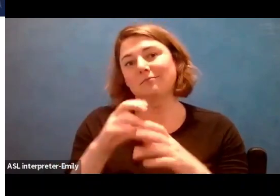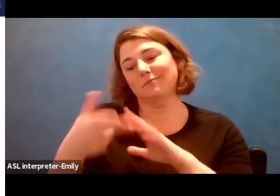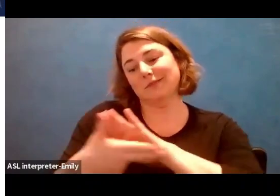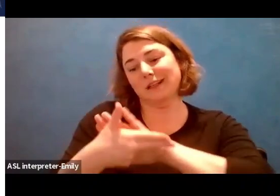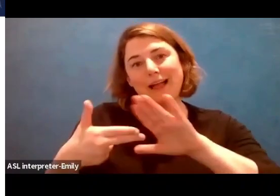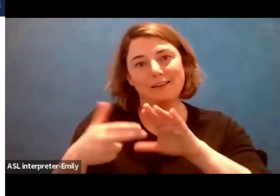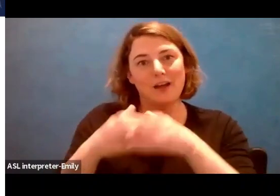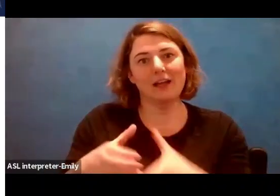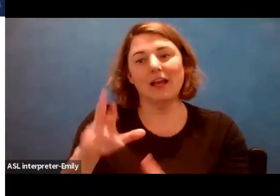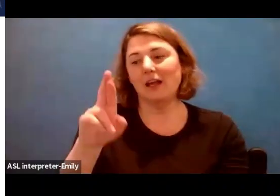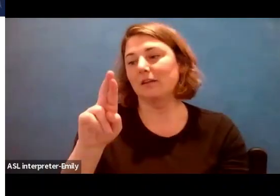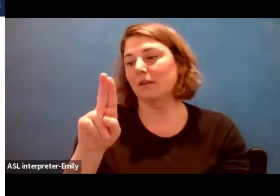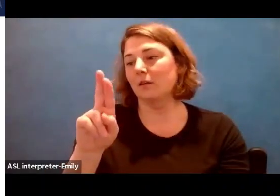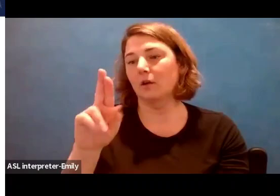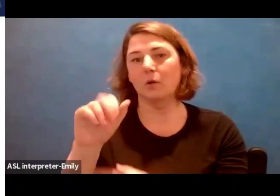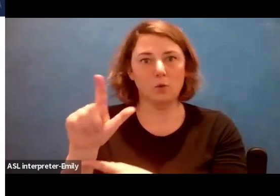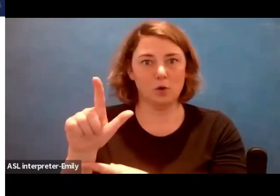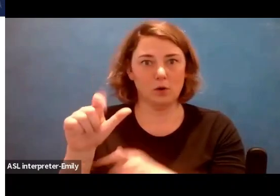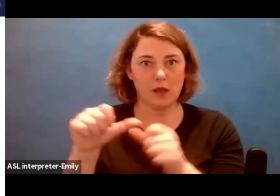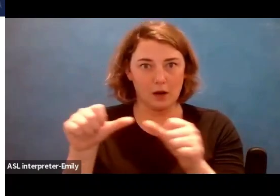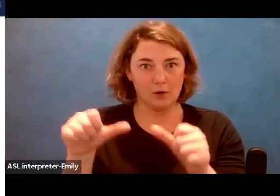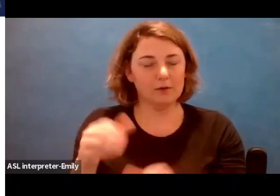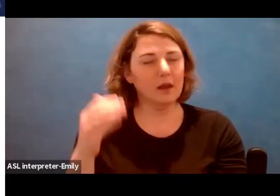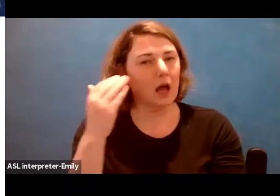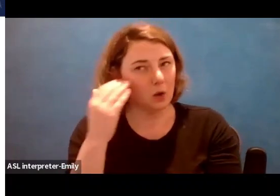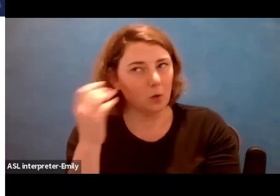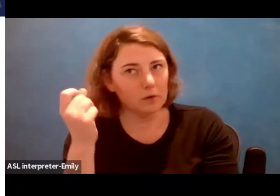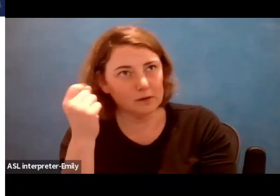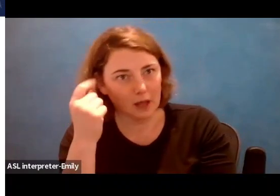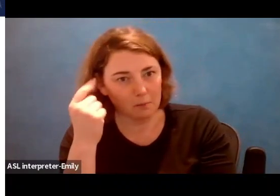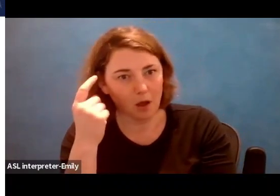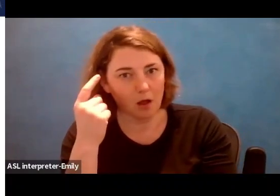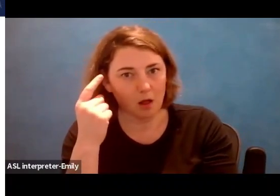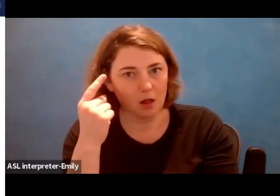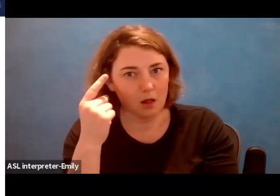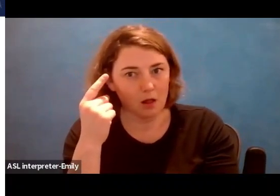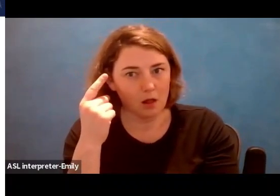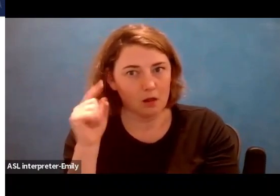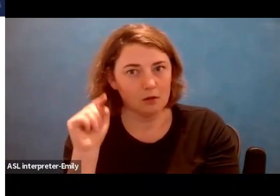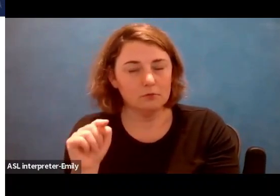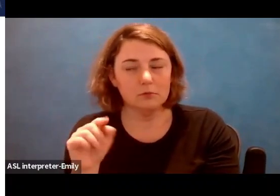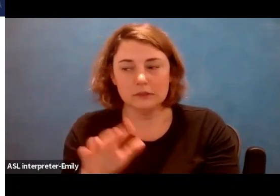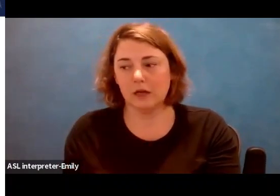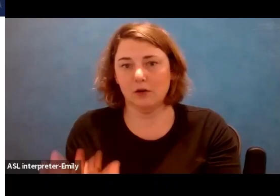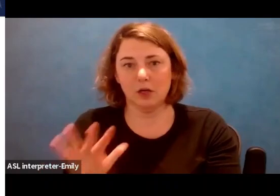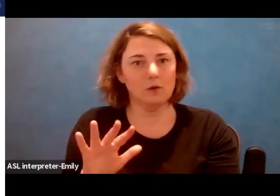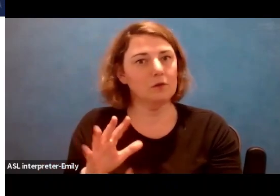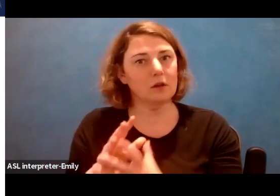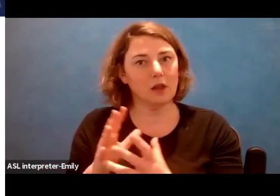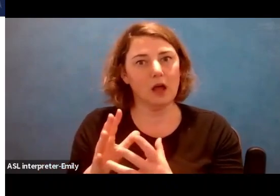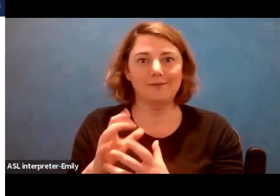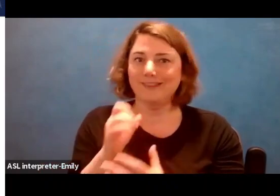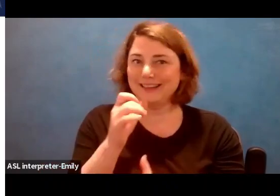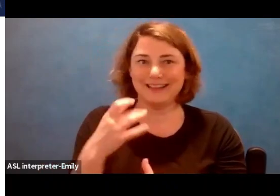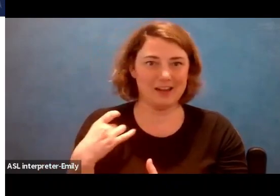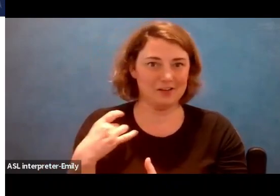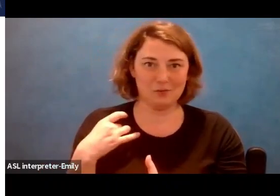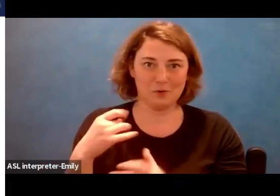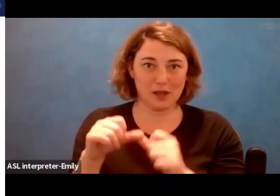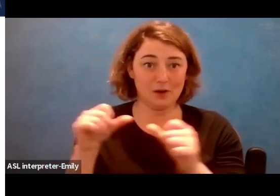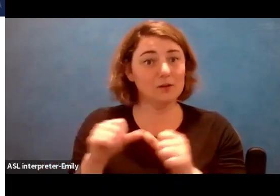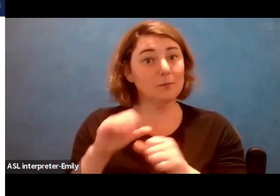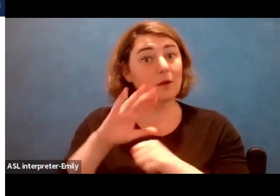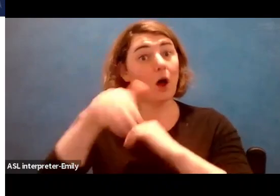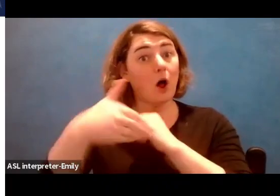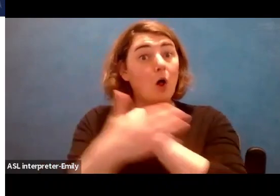as rural areas. I know St. Paul, there's down there too, there's a lot of ineligible areas, but all